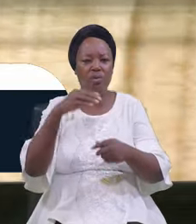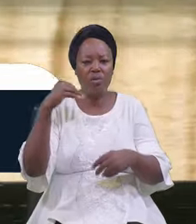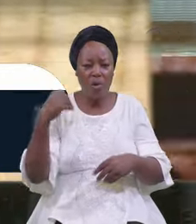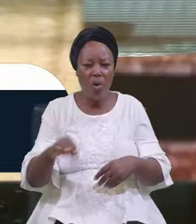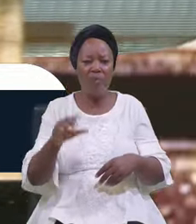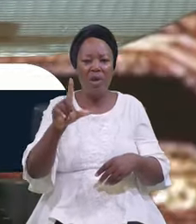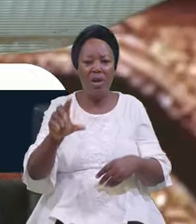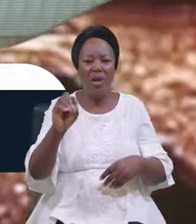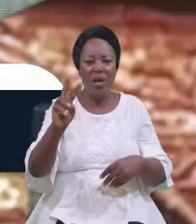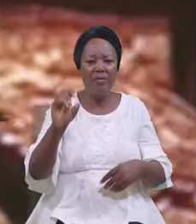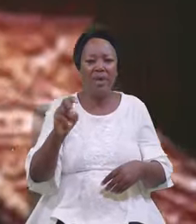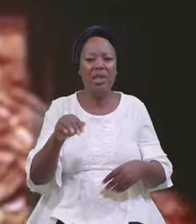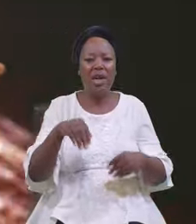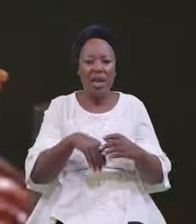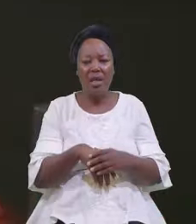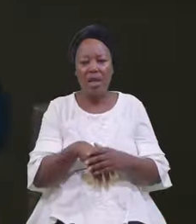chapter 32,